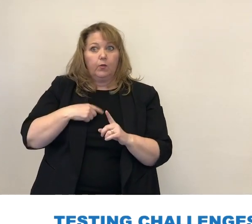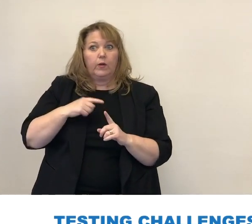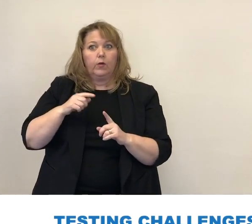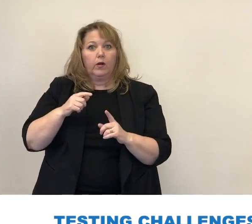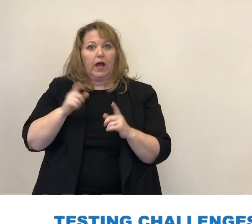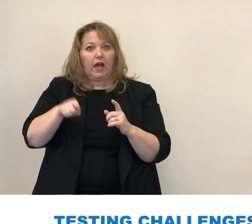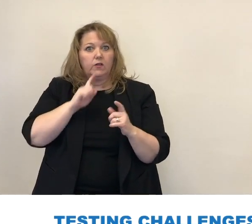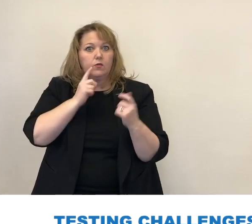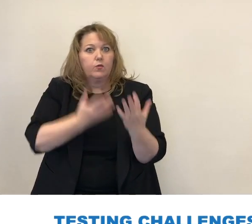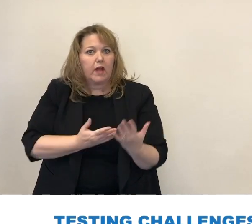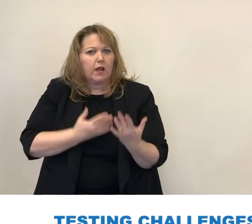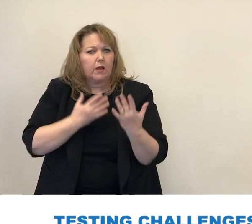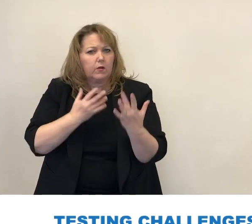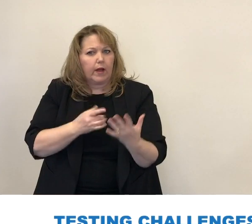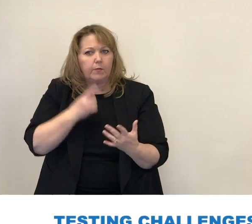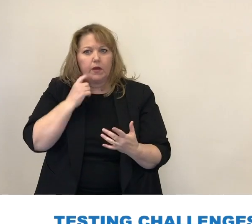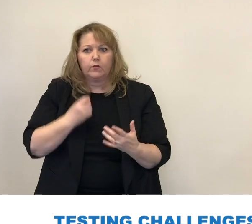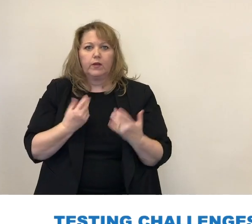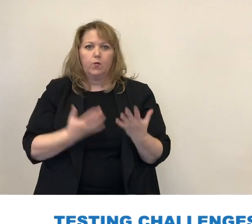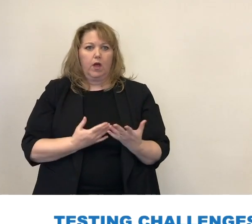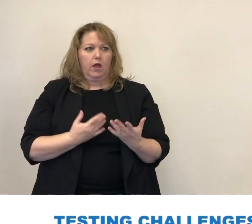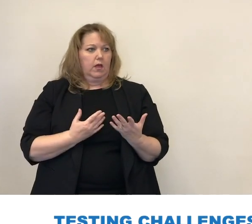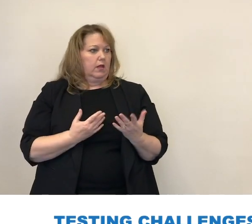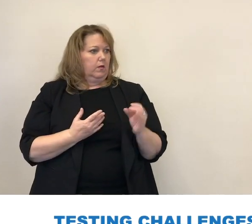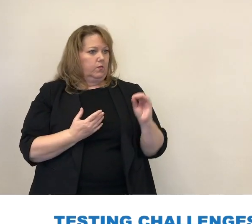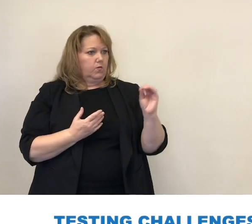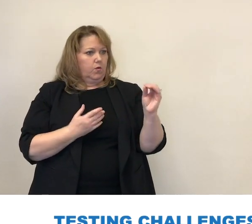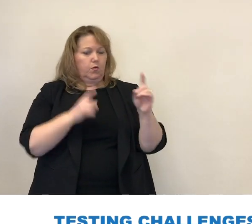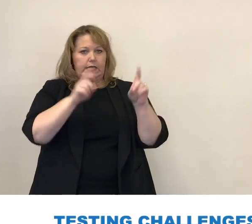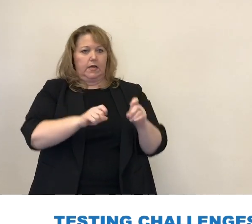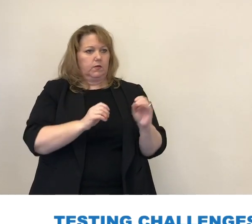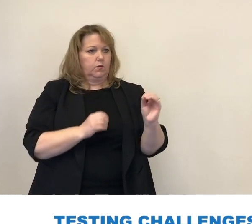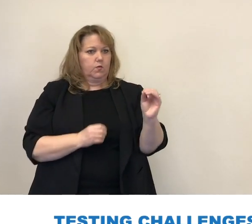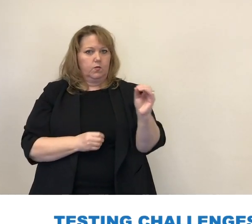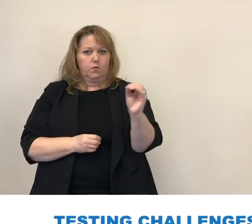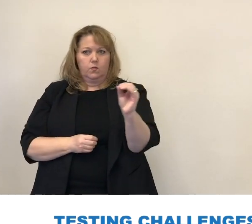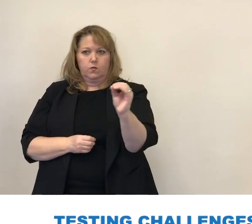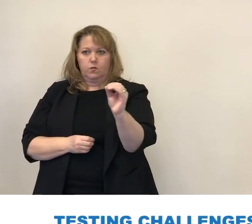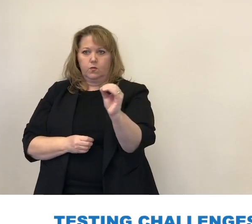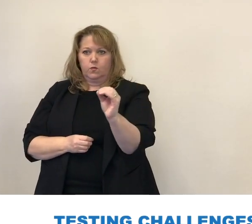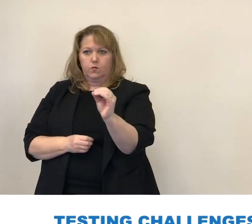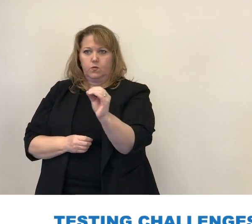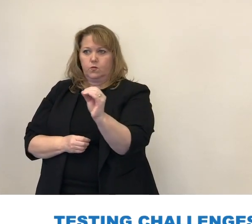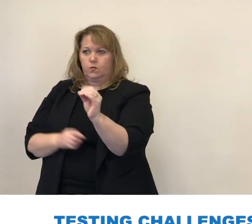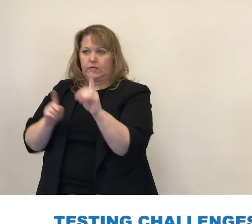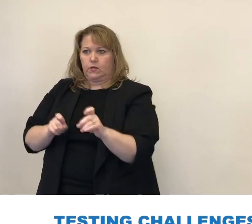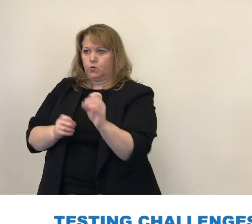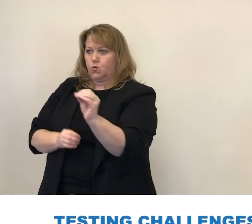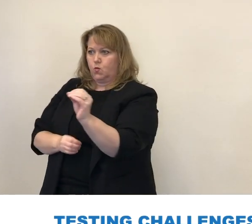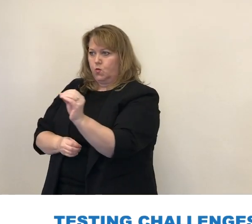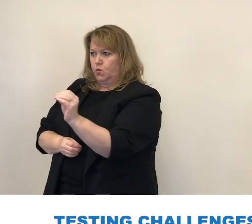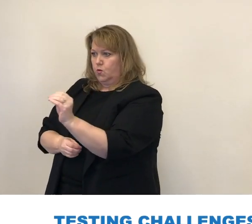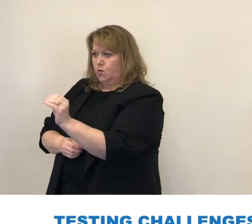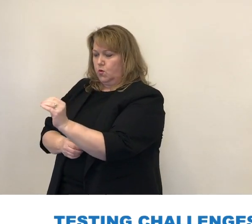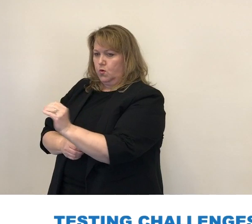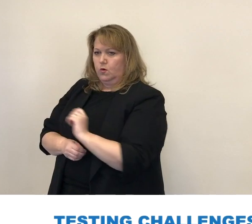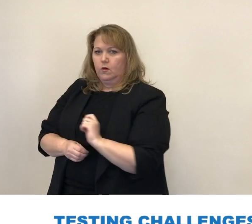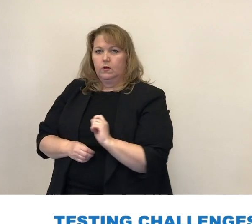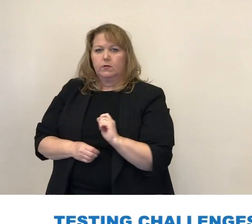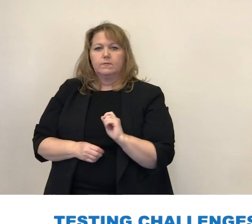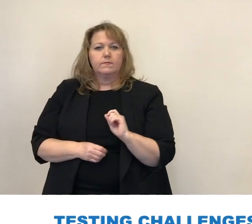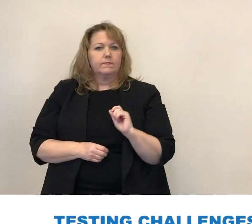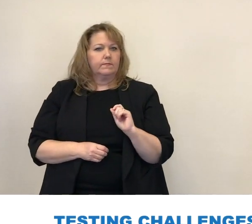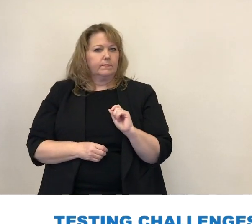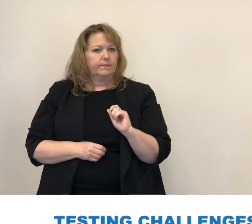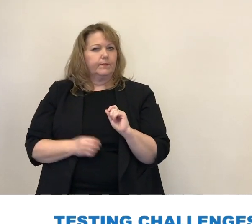or decrease testing. But here in the public health lab in Nevada, we were aware that there were at least 20 products that could be used to perform